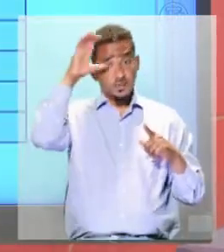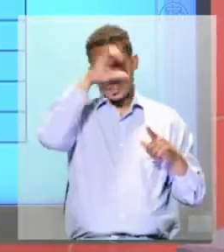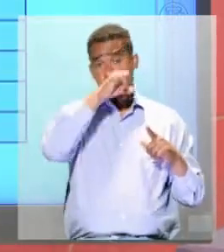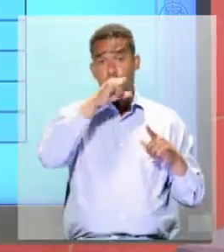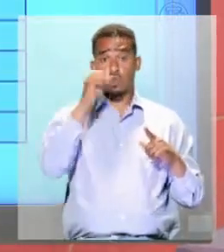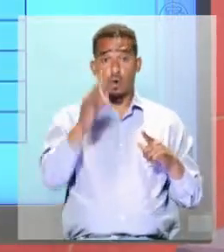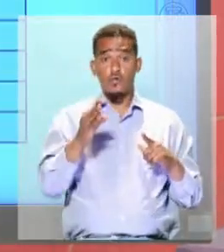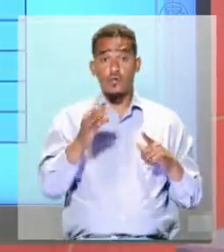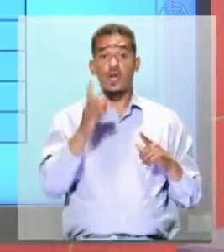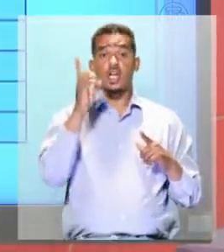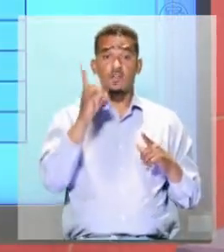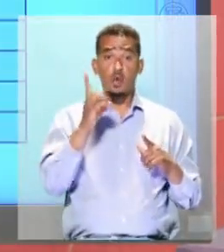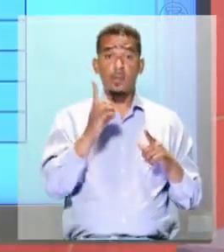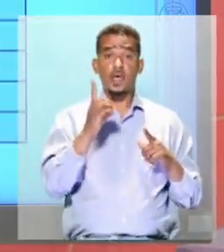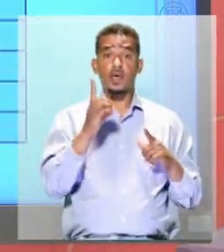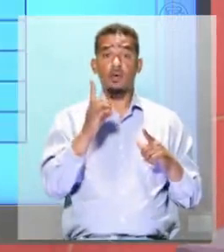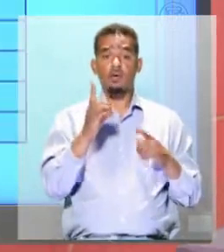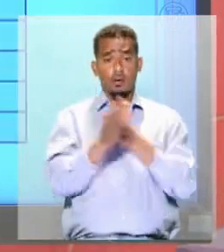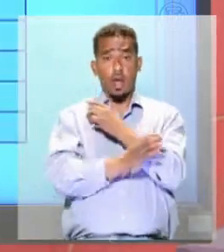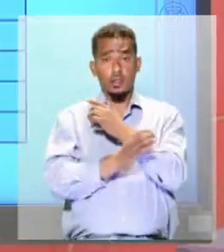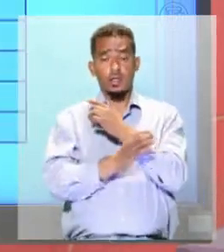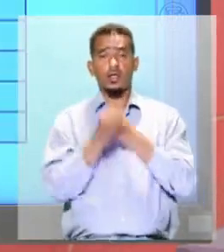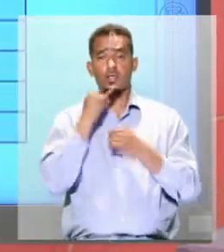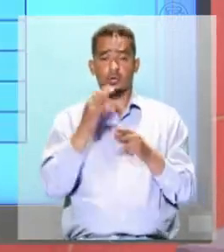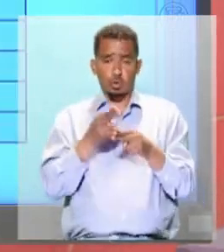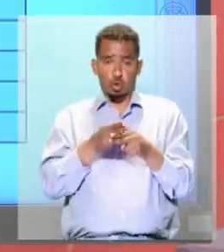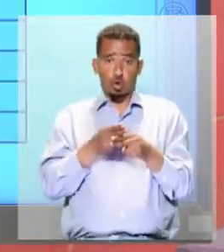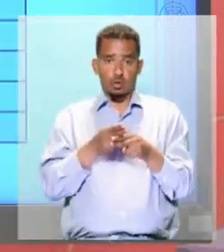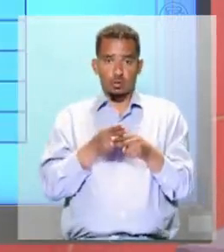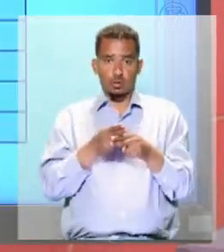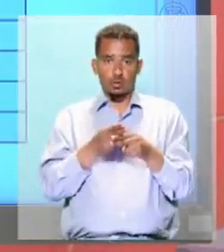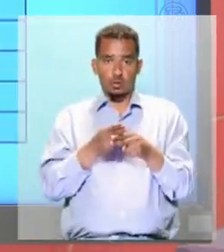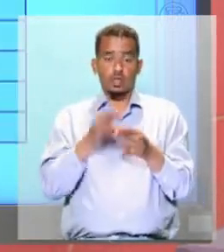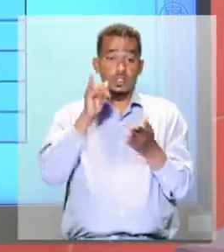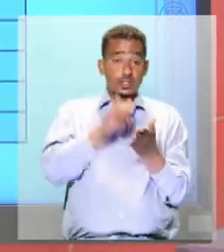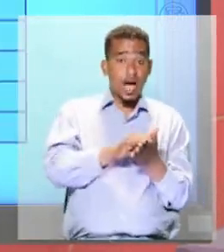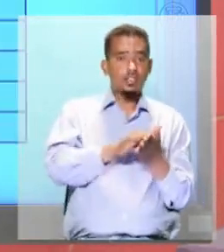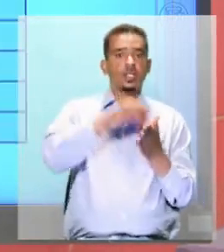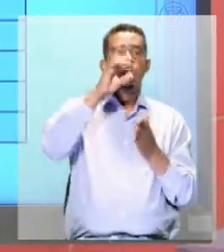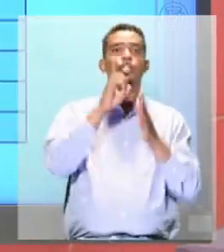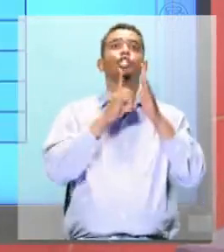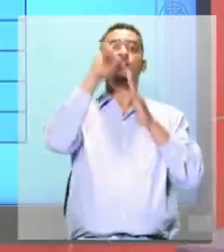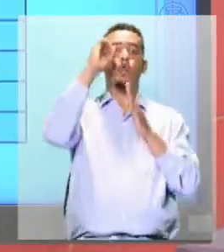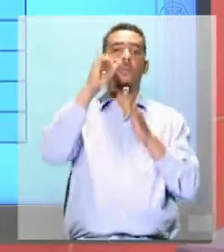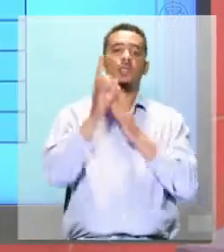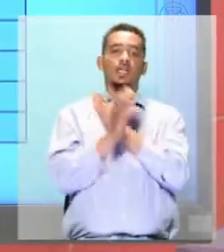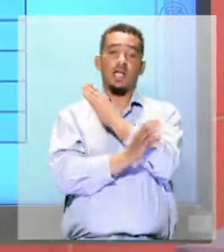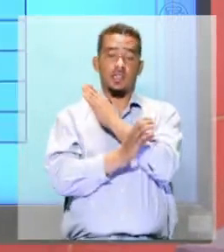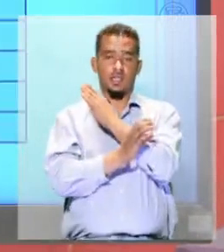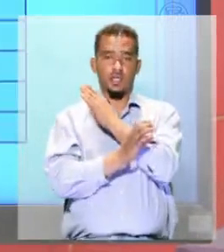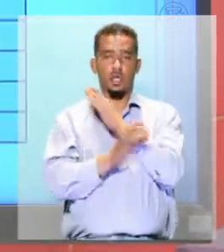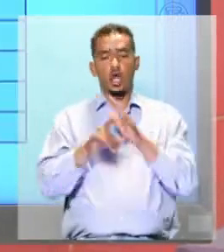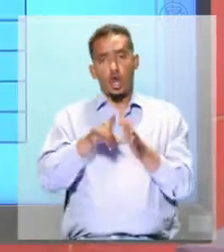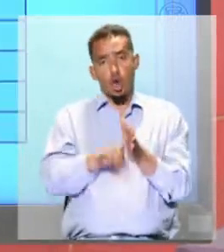of developing country is short when you compare than developed country, because developing country has